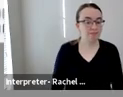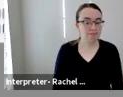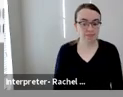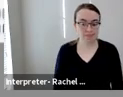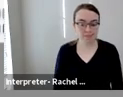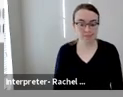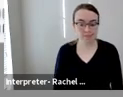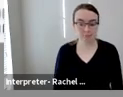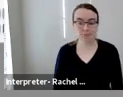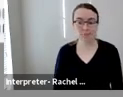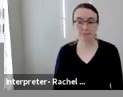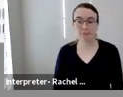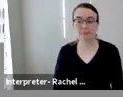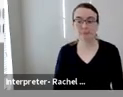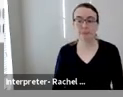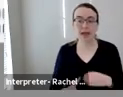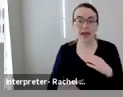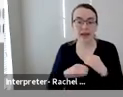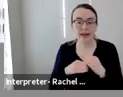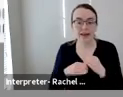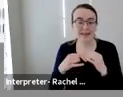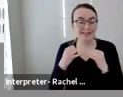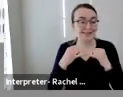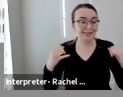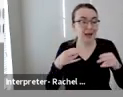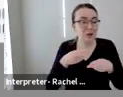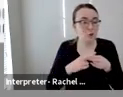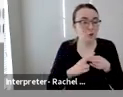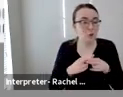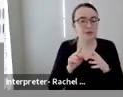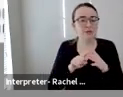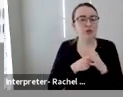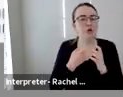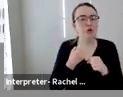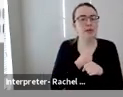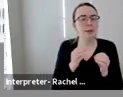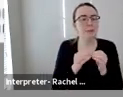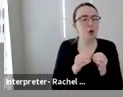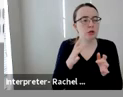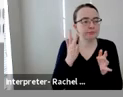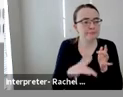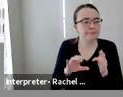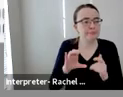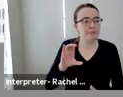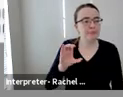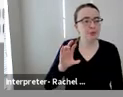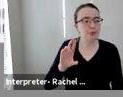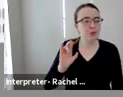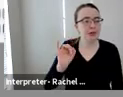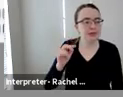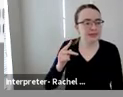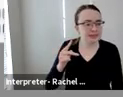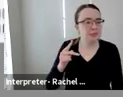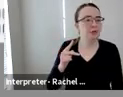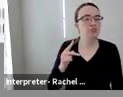I'm adding line weight to just start to crisp off the form a little bit.